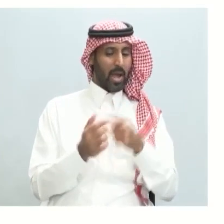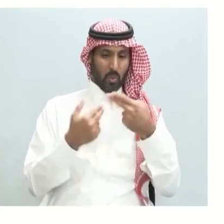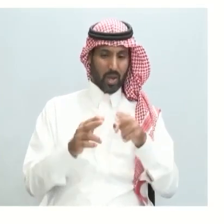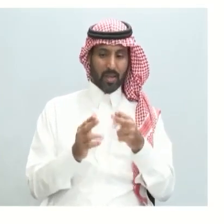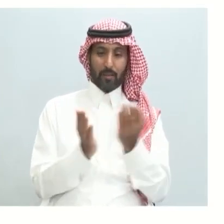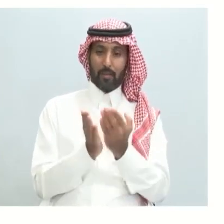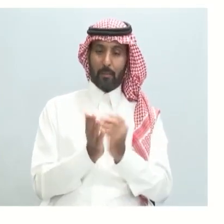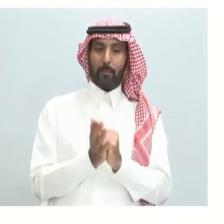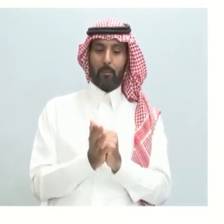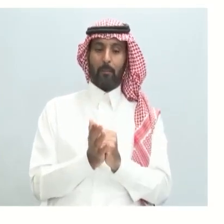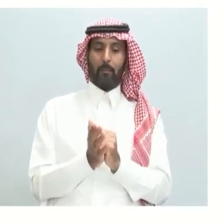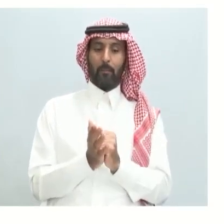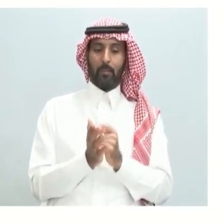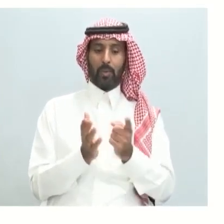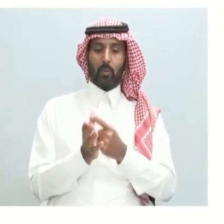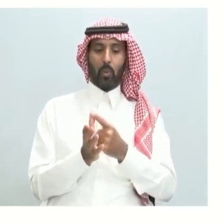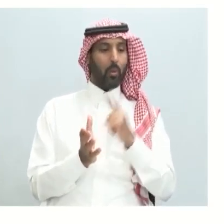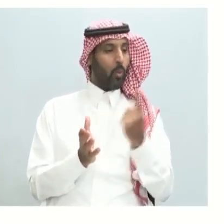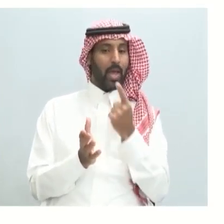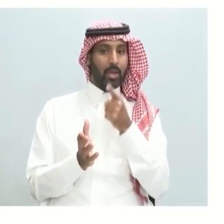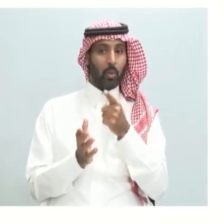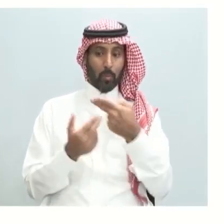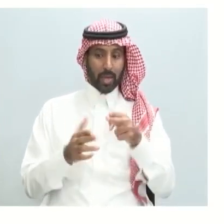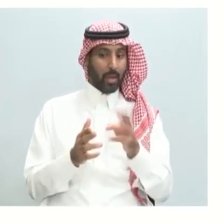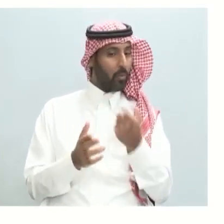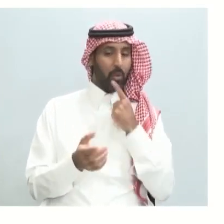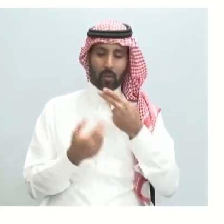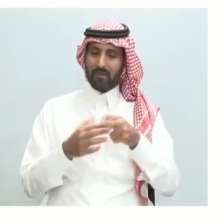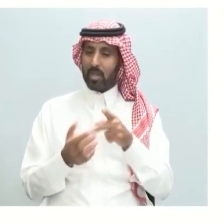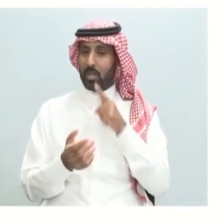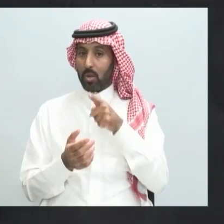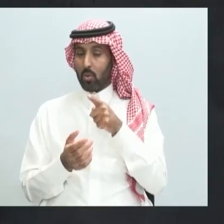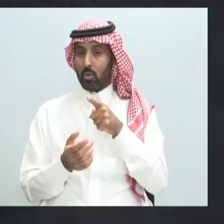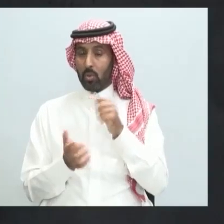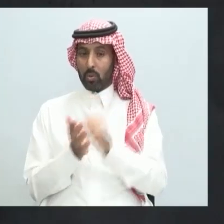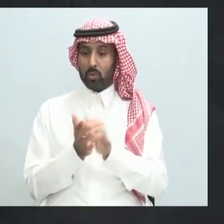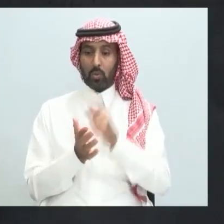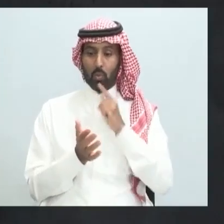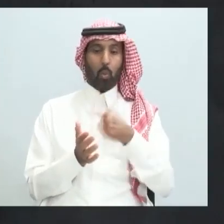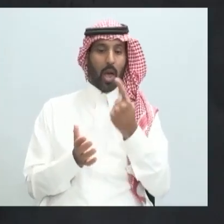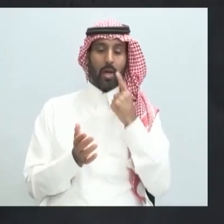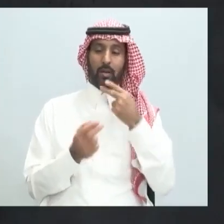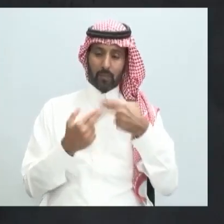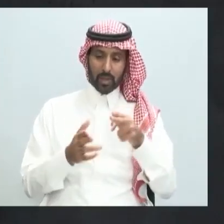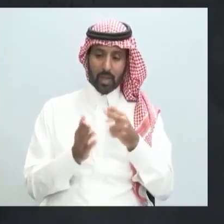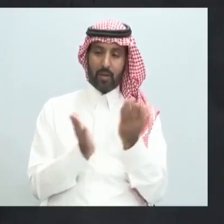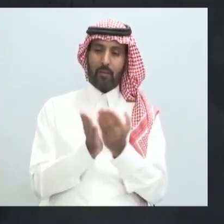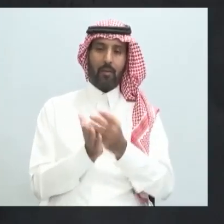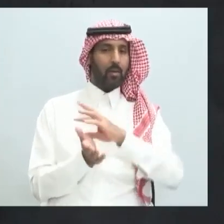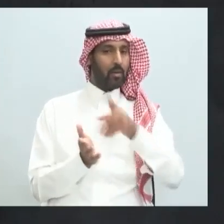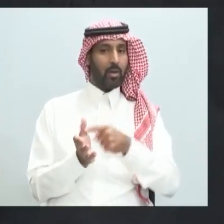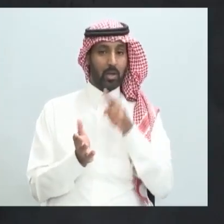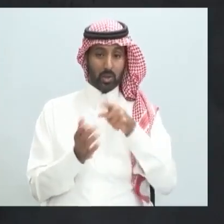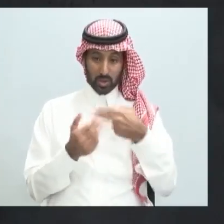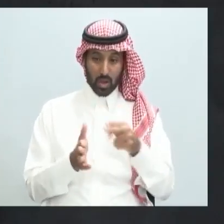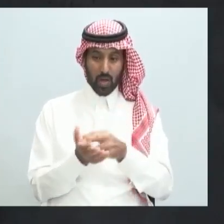starts from. Home is where you begin everything. Home is where one starts from. Where